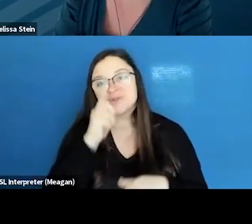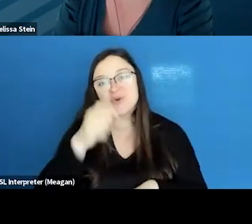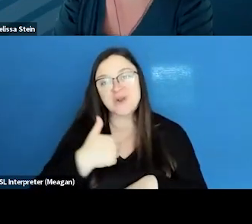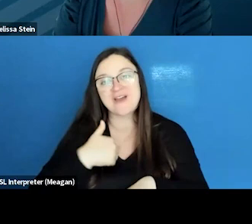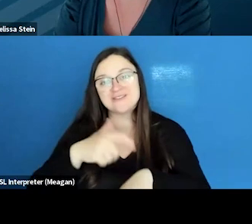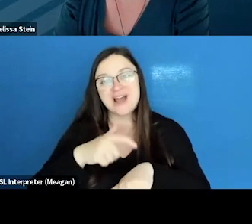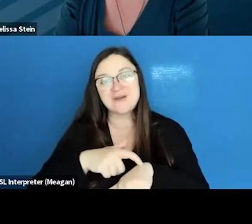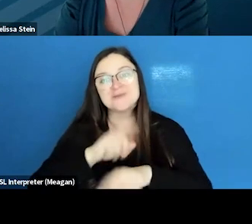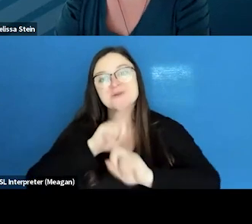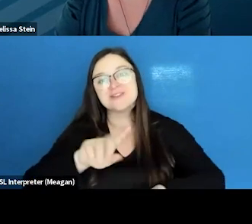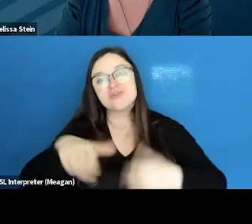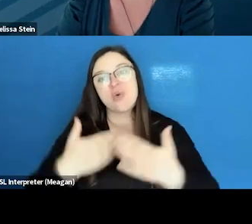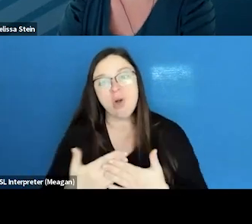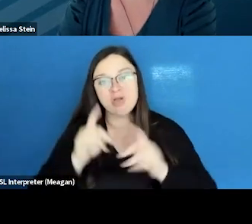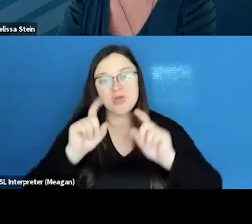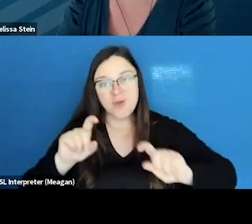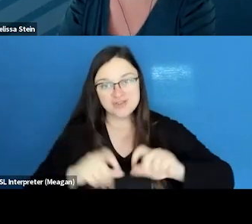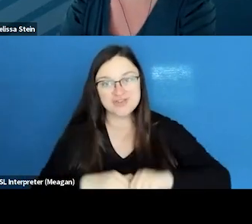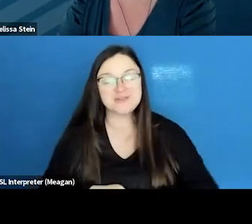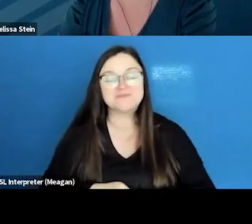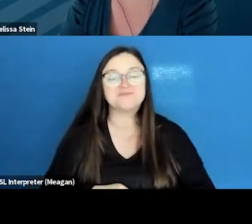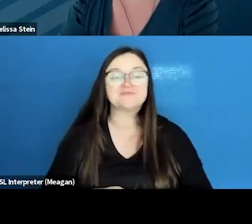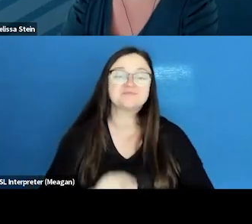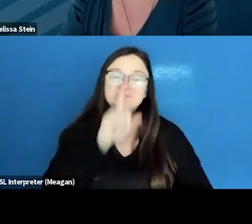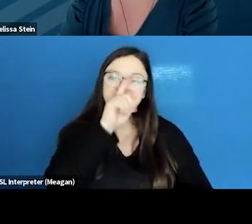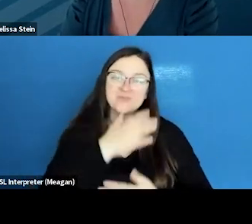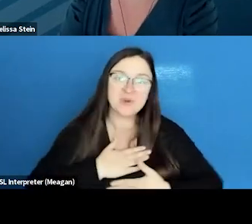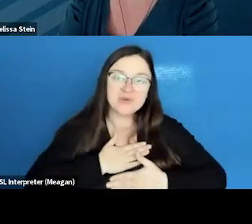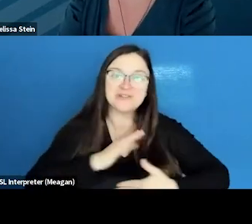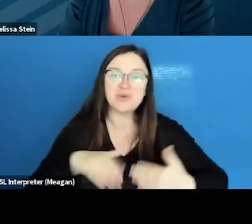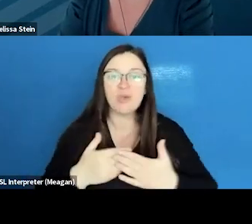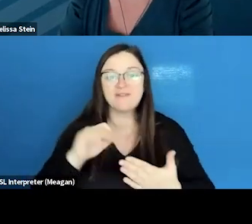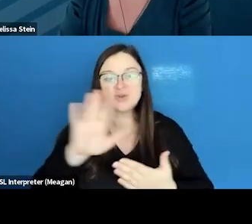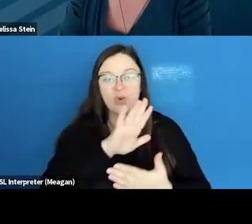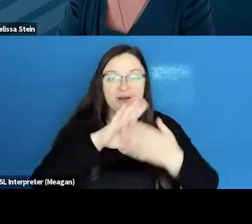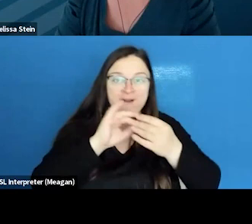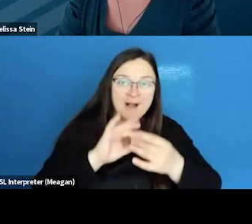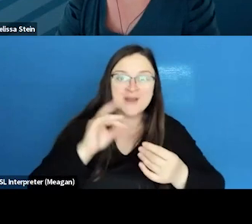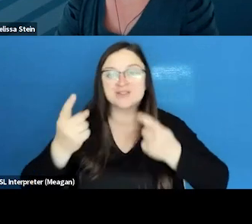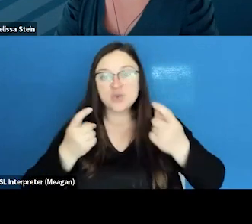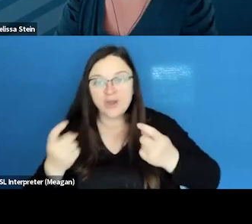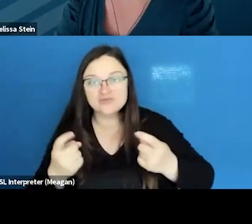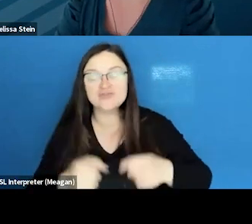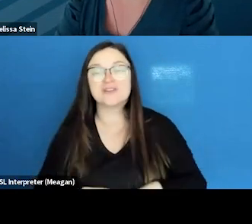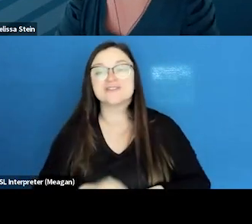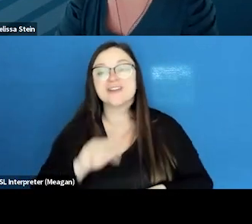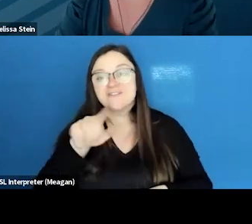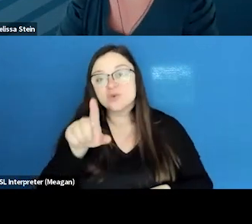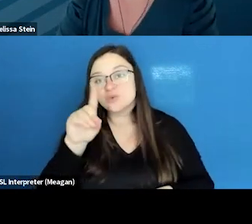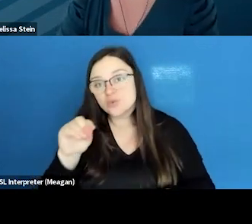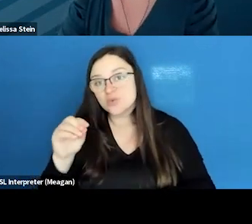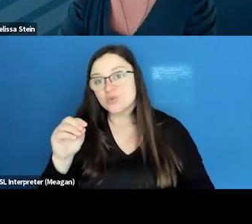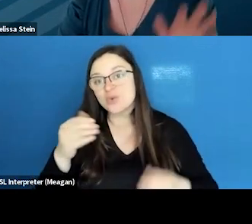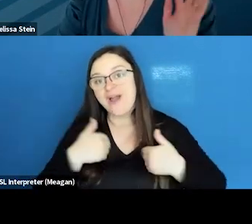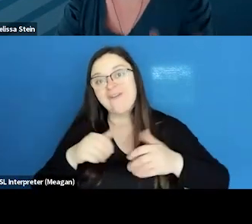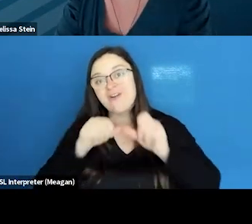through all of the questions today, but really appreciate all of the comments and questions. And if you do have